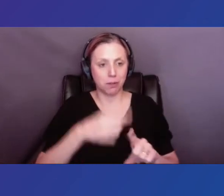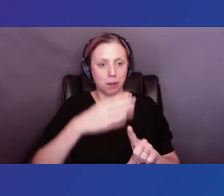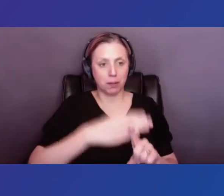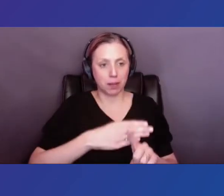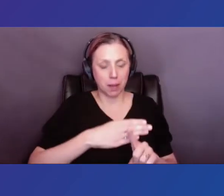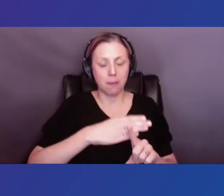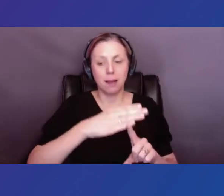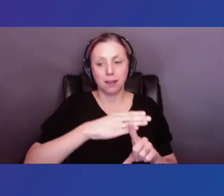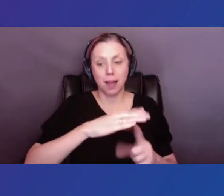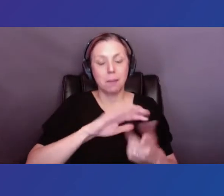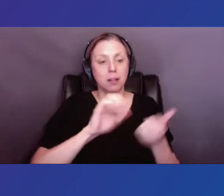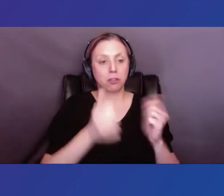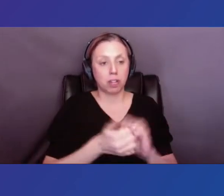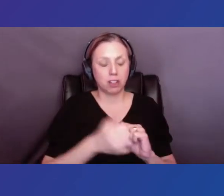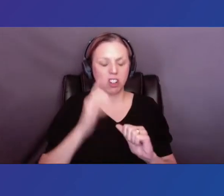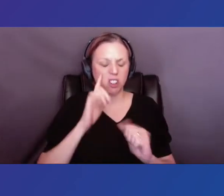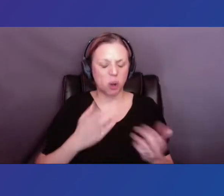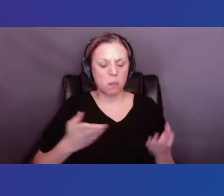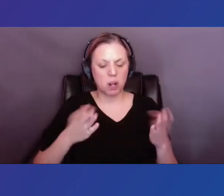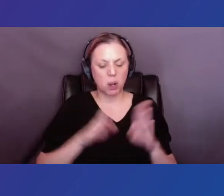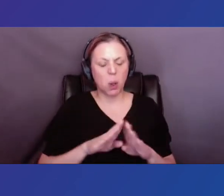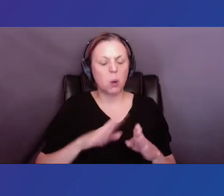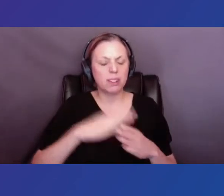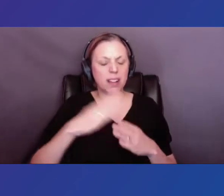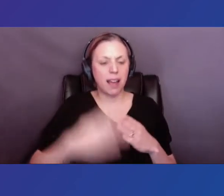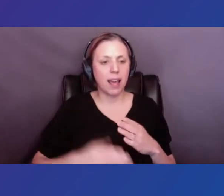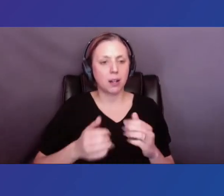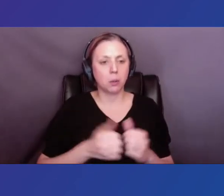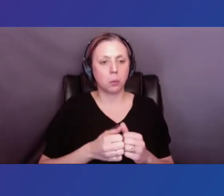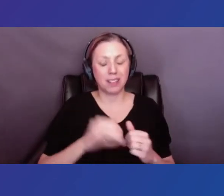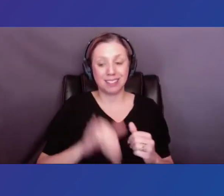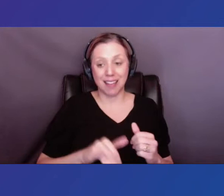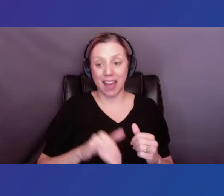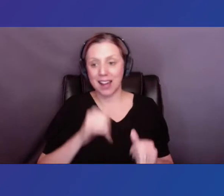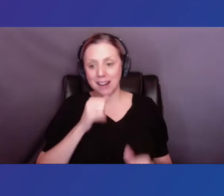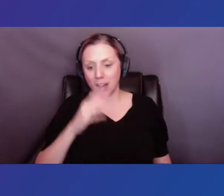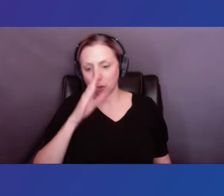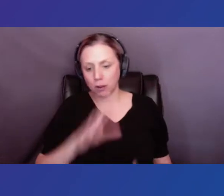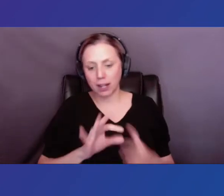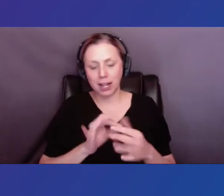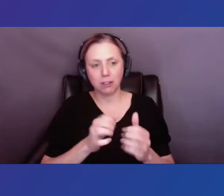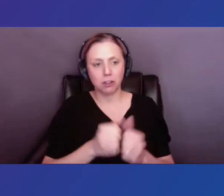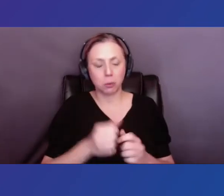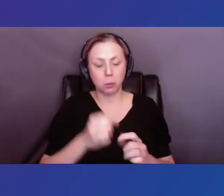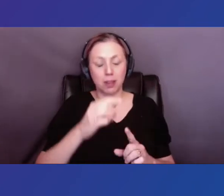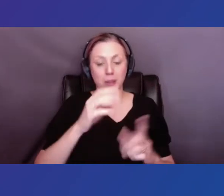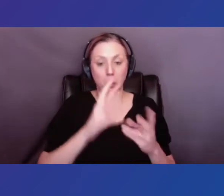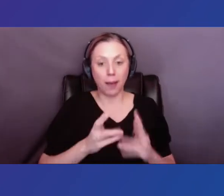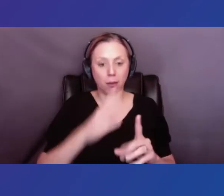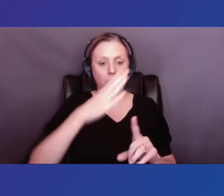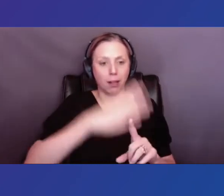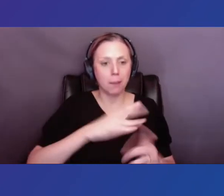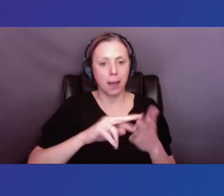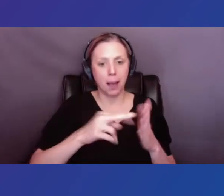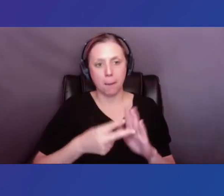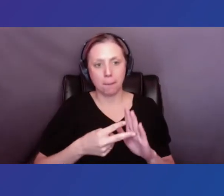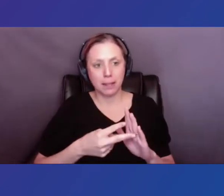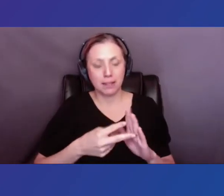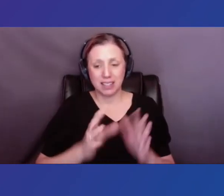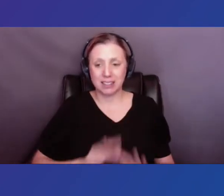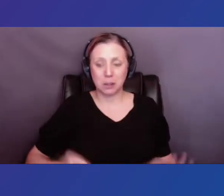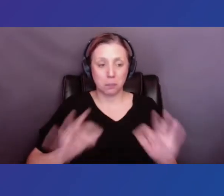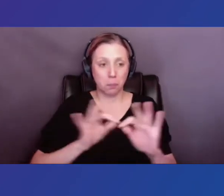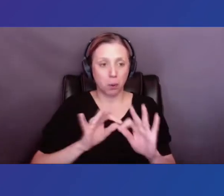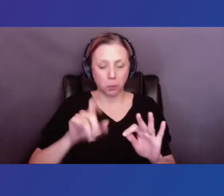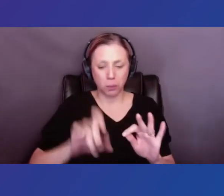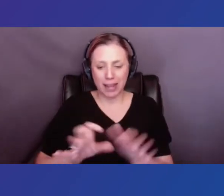by saying that these indirect connections to climate actually are really important. Unless we start to connect the dots, I think we won't